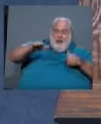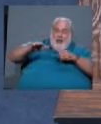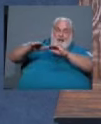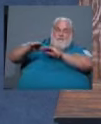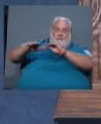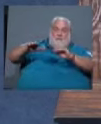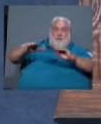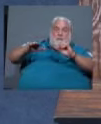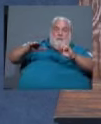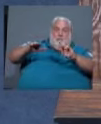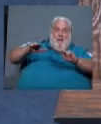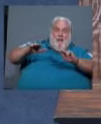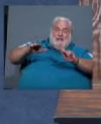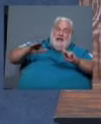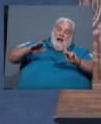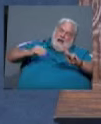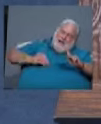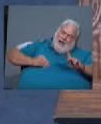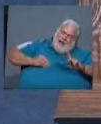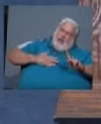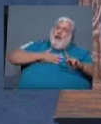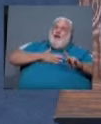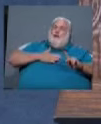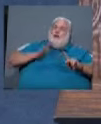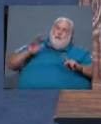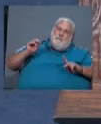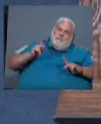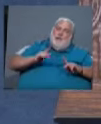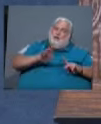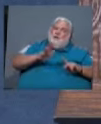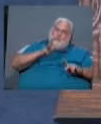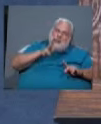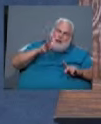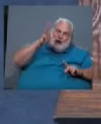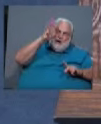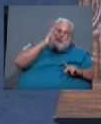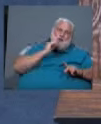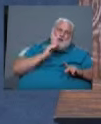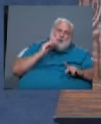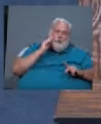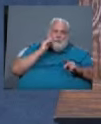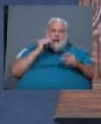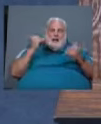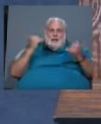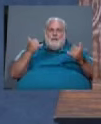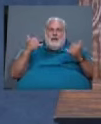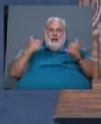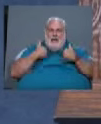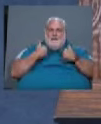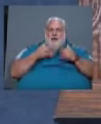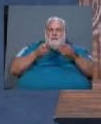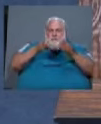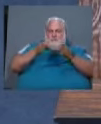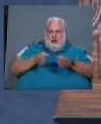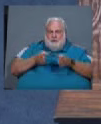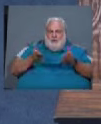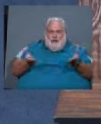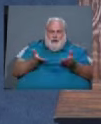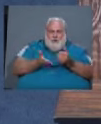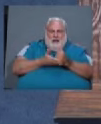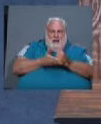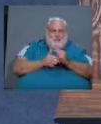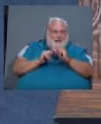and what they said to me, I'm so happy you came back to your parents' home. Now we got somebody to keep our neighborhood going. So I